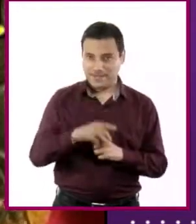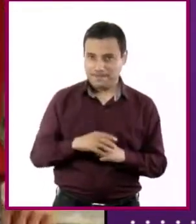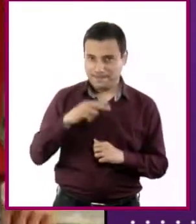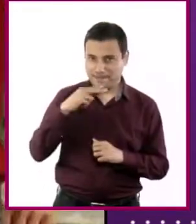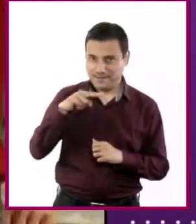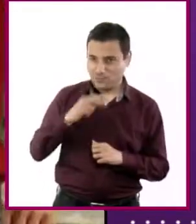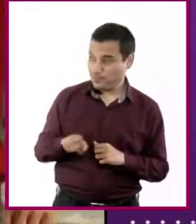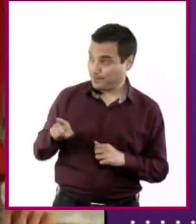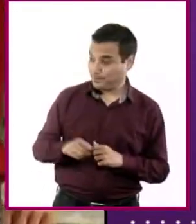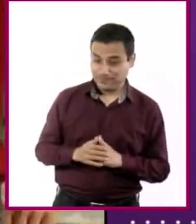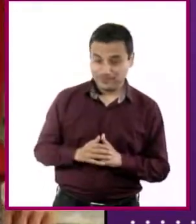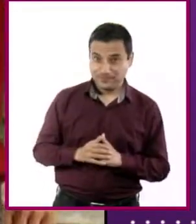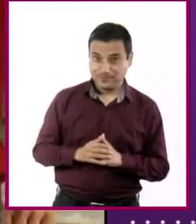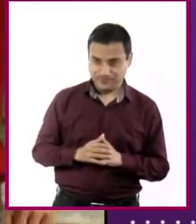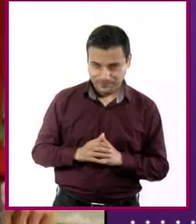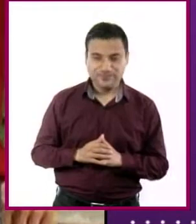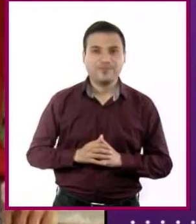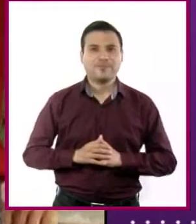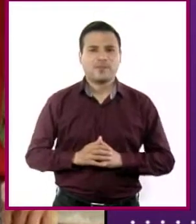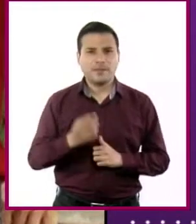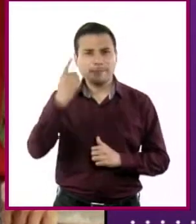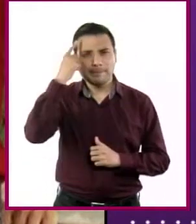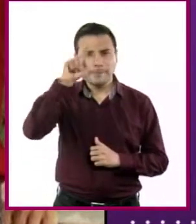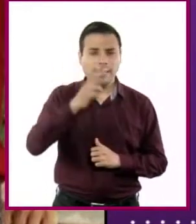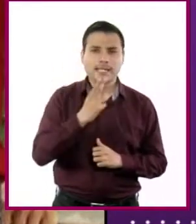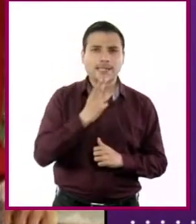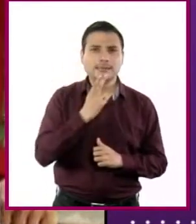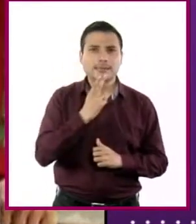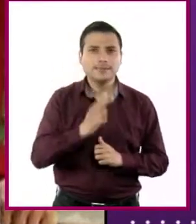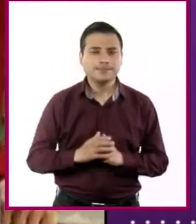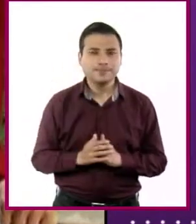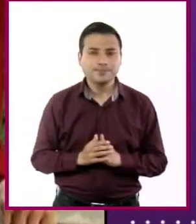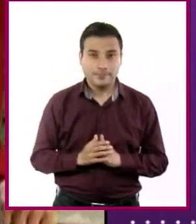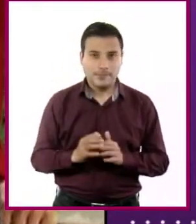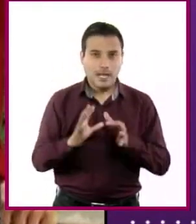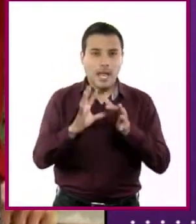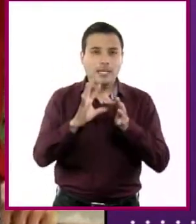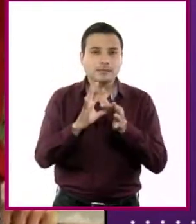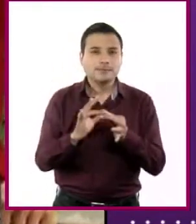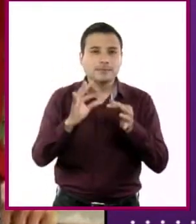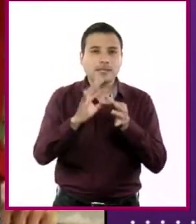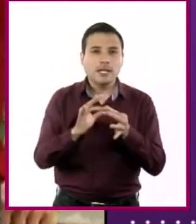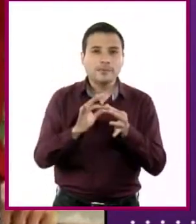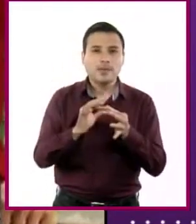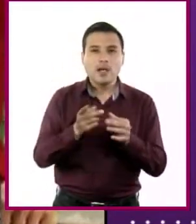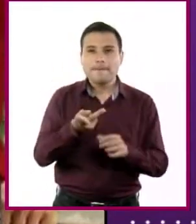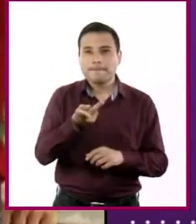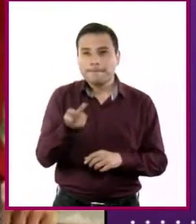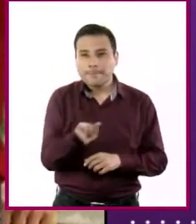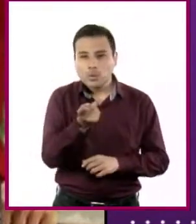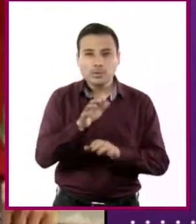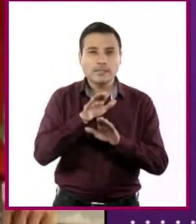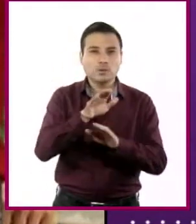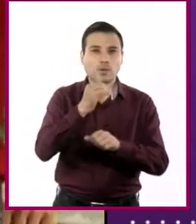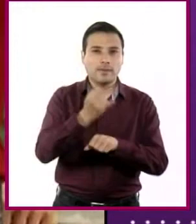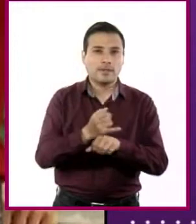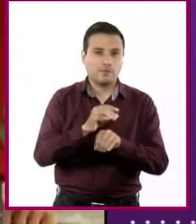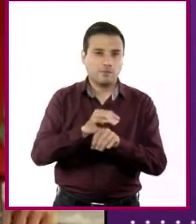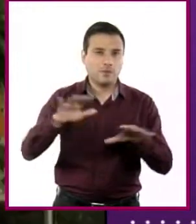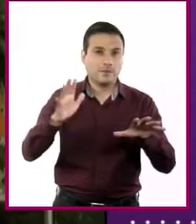will, lo cual nos servirá para aprender a obtener información específica acerca de eventos en el futuro.